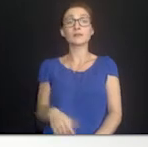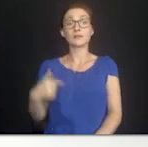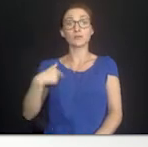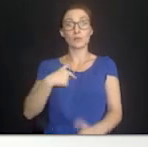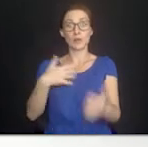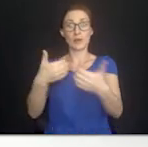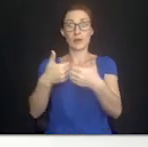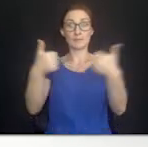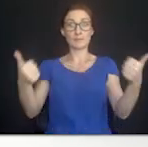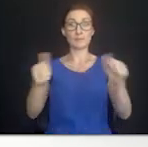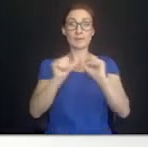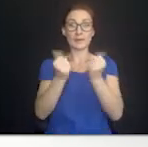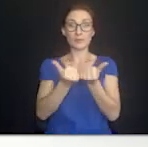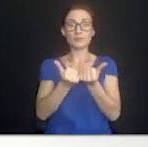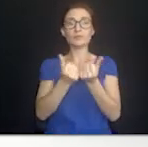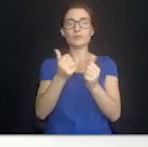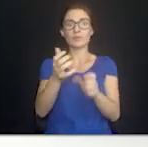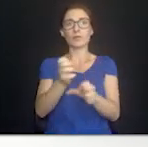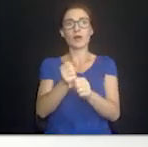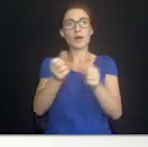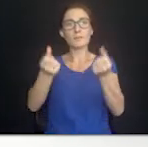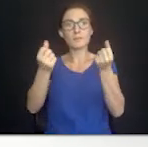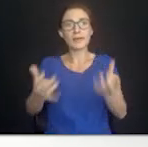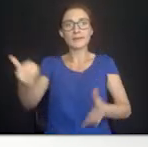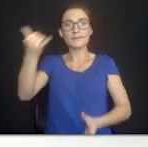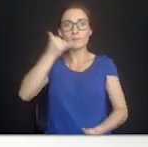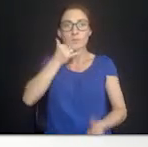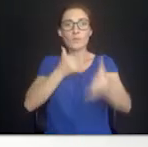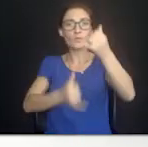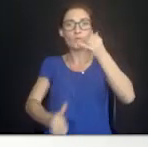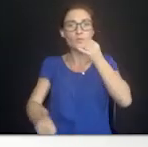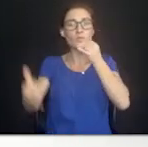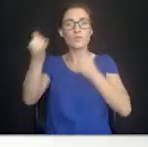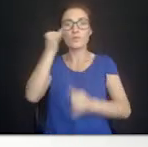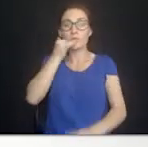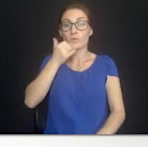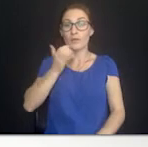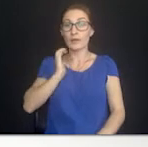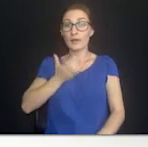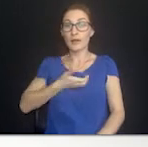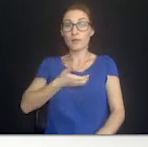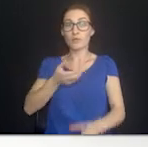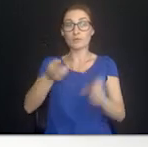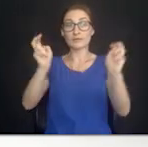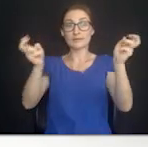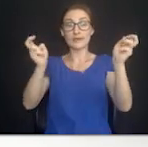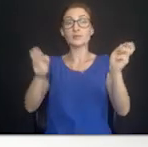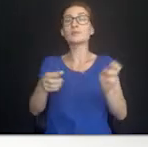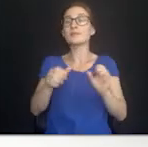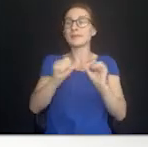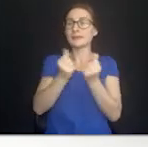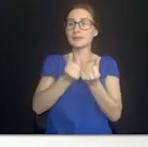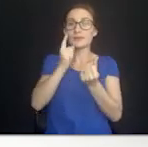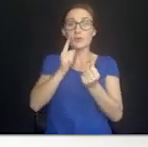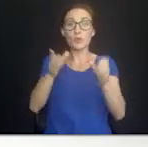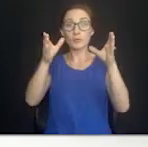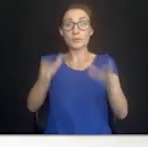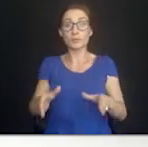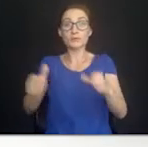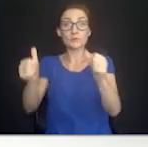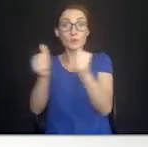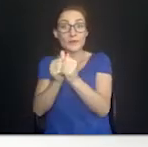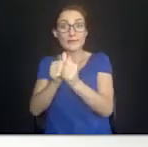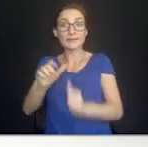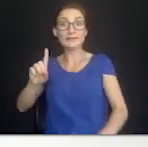we became our own separate agency, we started to get a lot of phone calls because of our title of our agency was Agency for Persons with